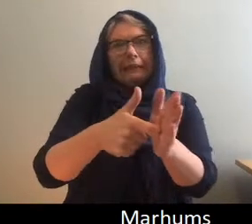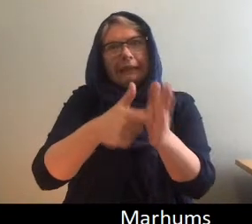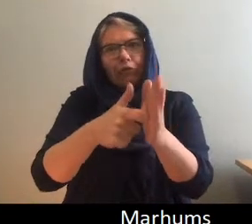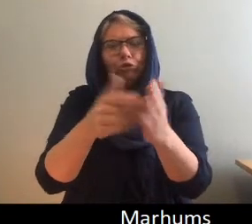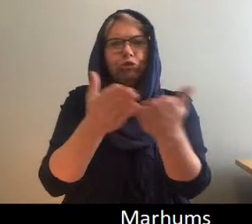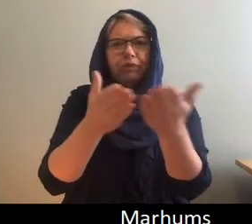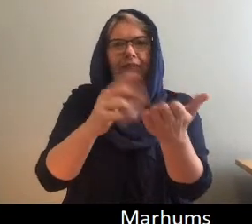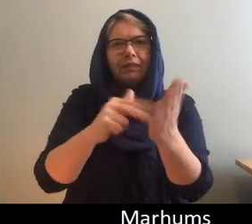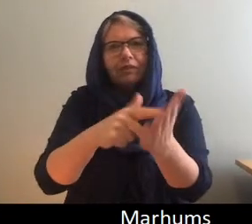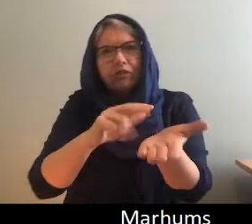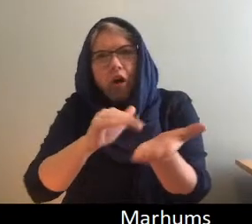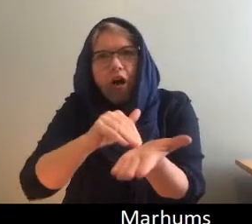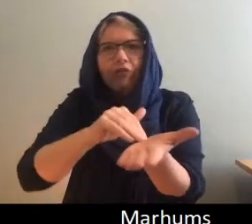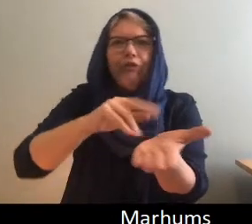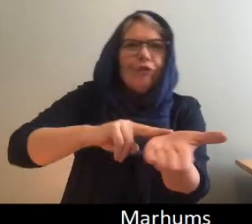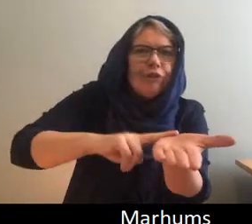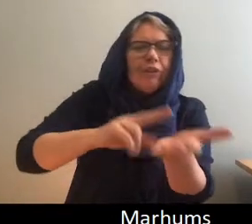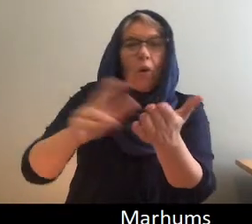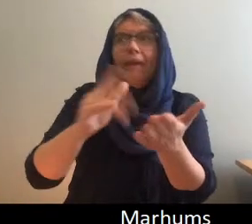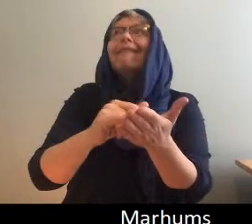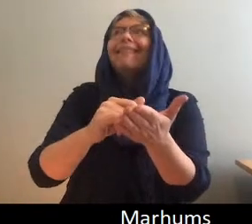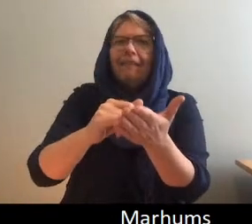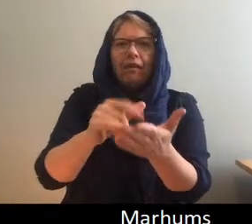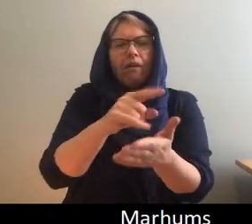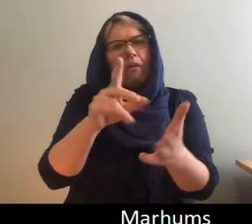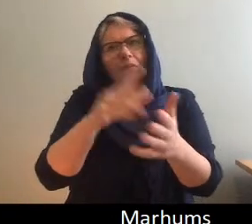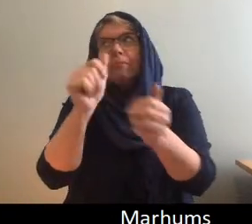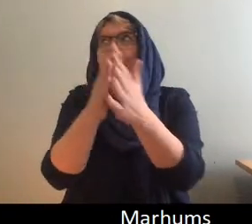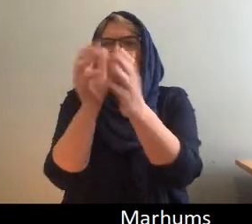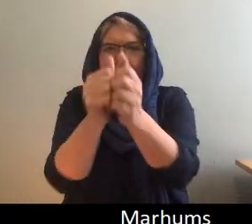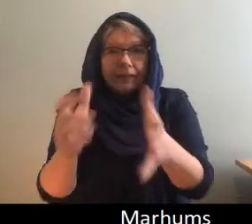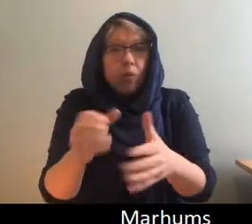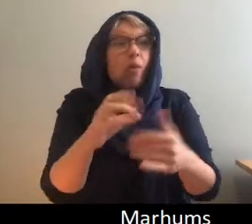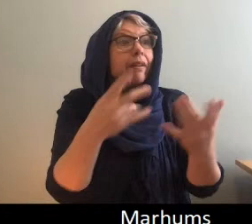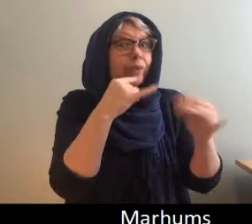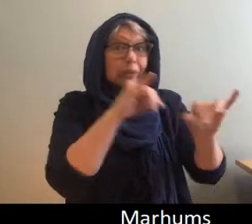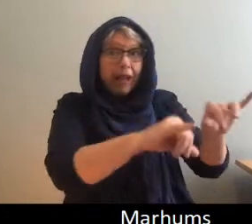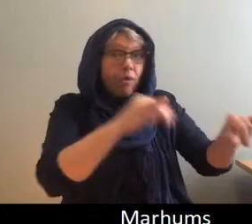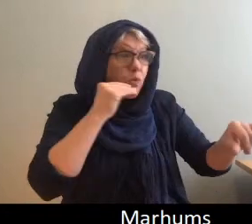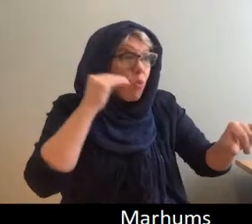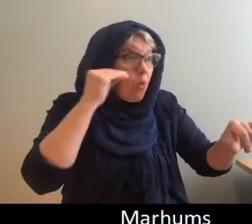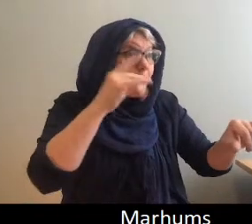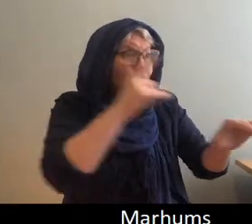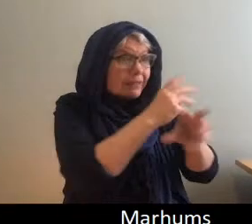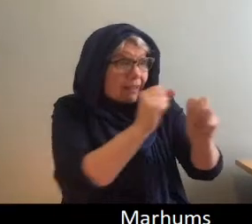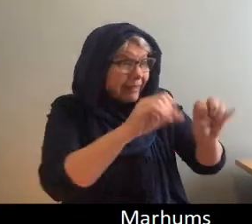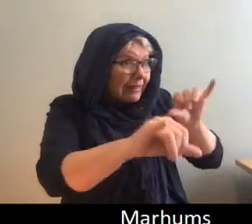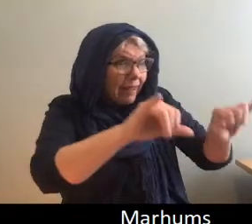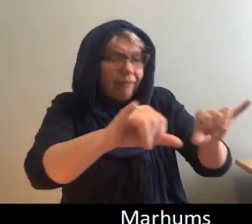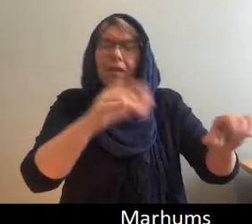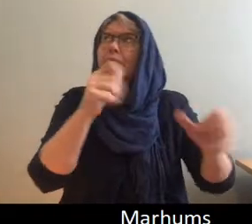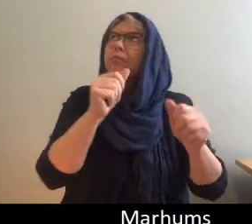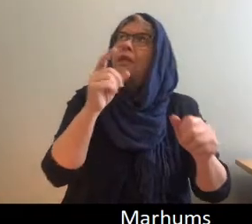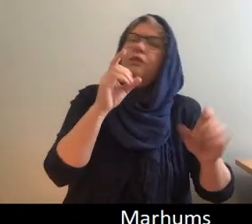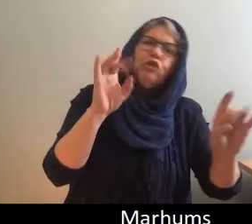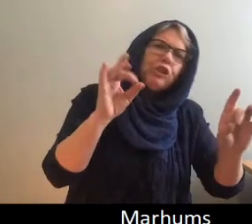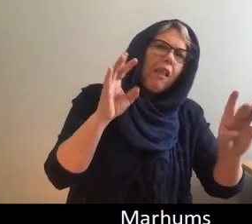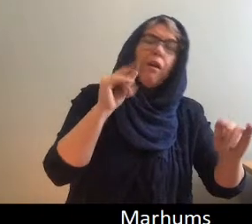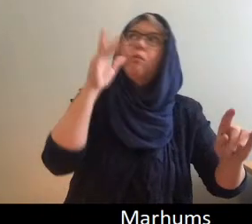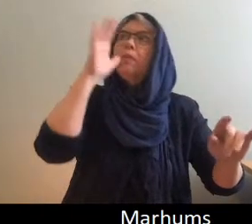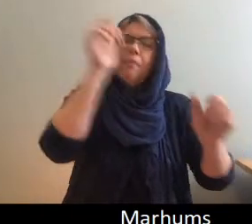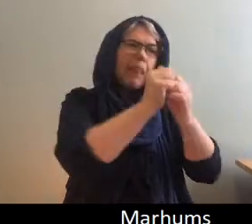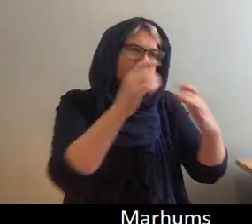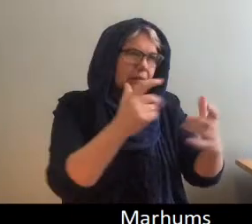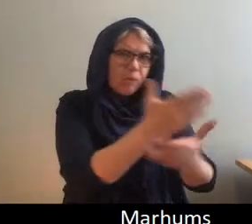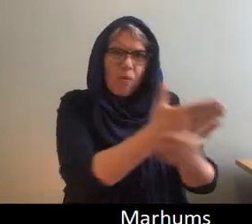to being with each other, having iftar, dinner together, praying together, you know, doing our work, acts of worship together. It's been a